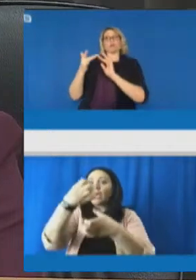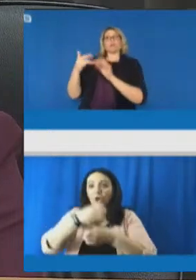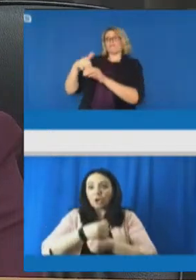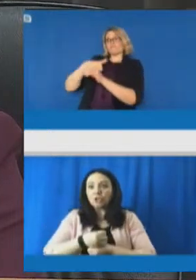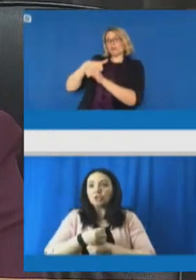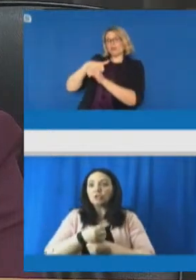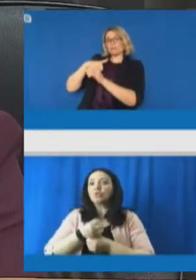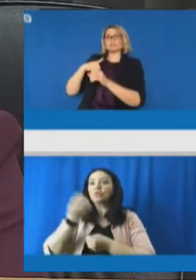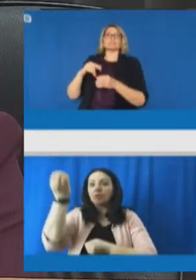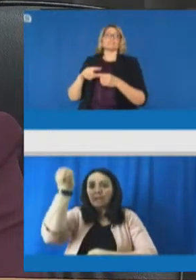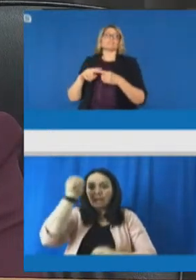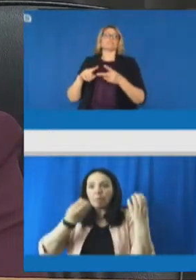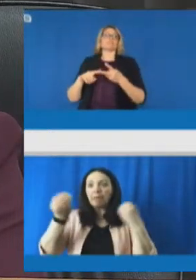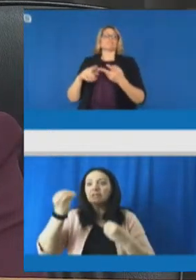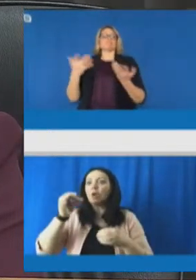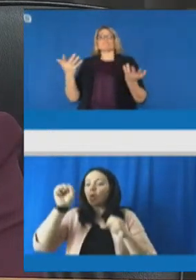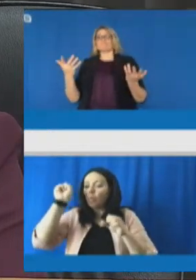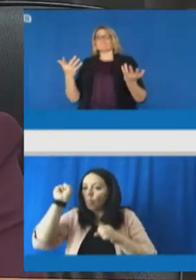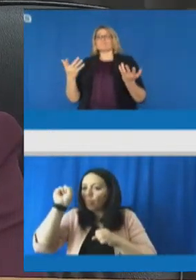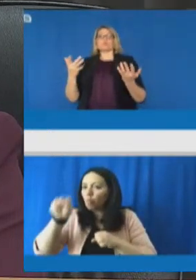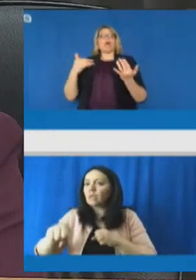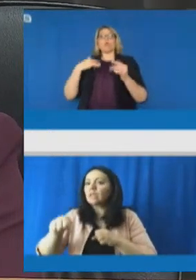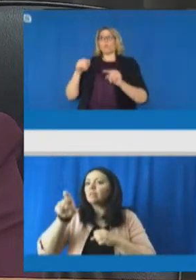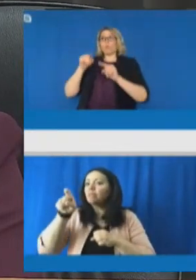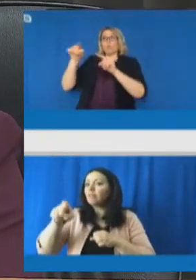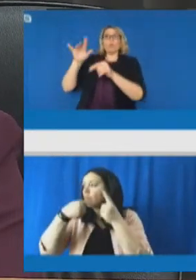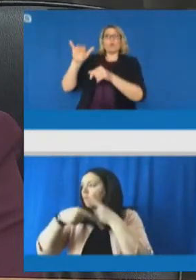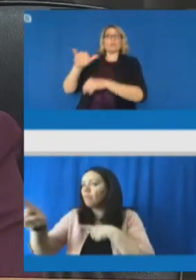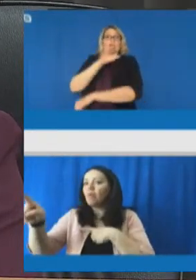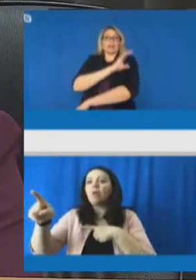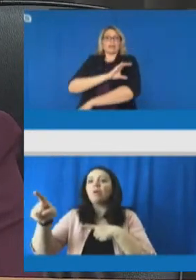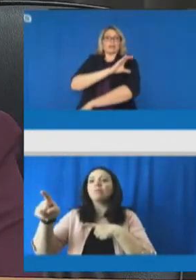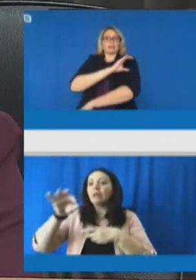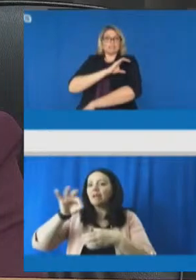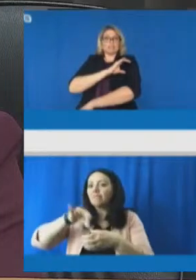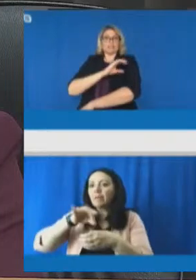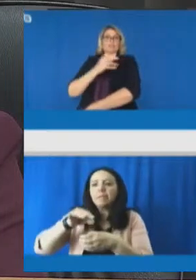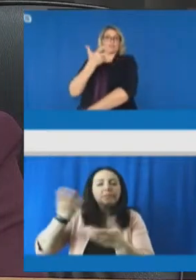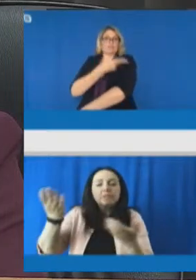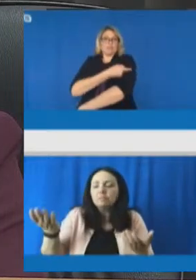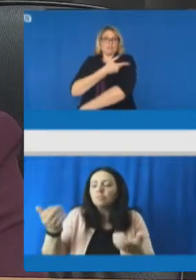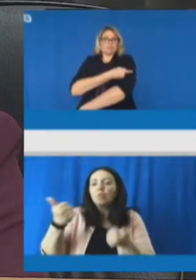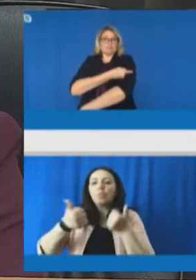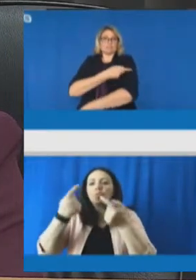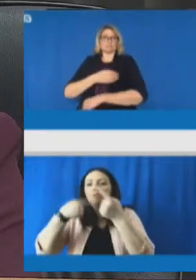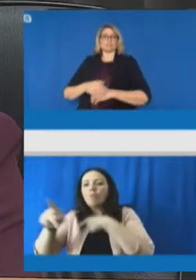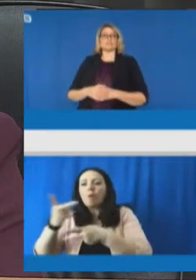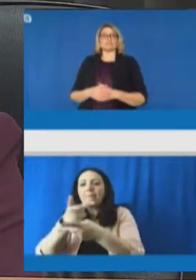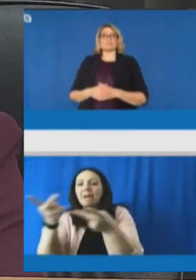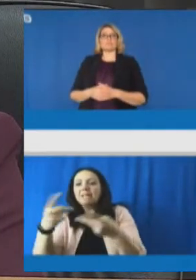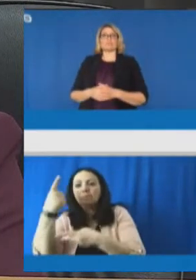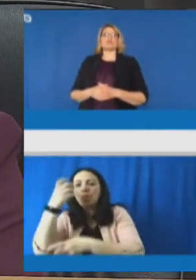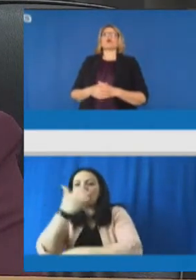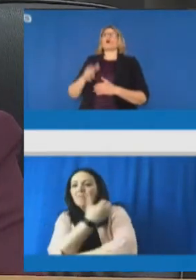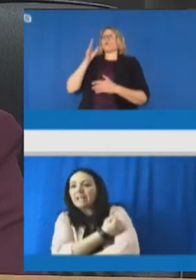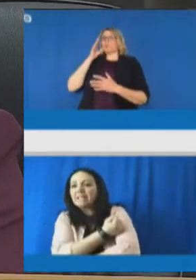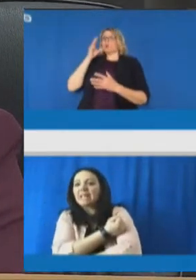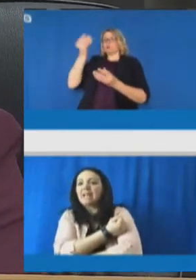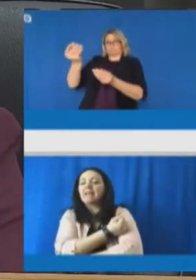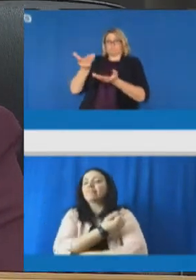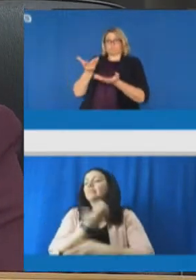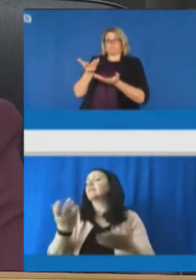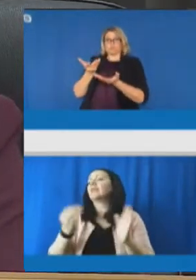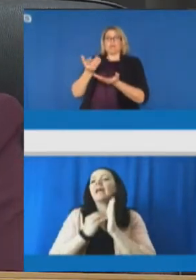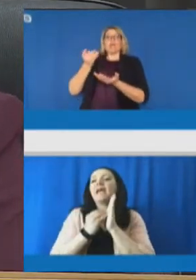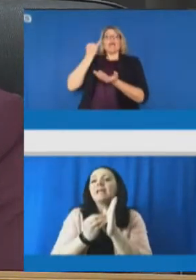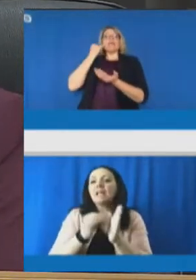Alors, c'est vraiment important qu'on ait la collaboration et la coopération des citoyens du Nouveau-Brunswick à ce moment-ci.